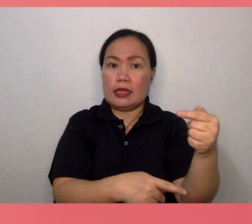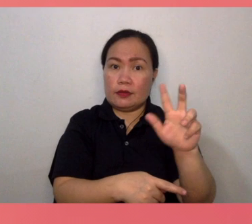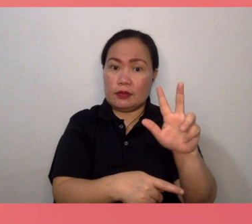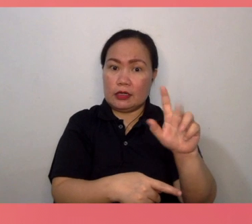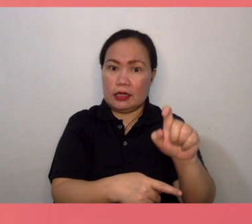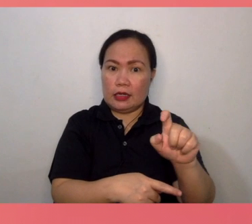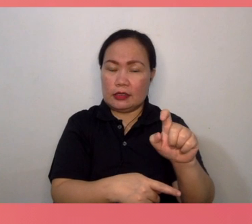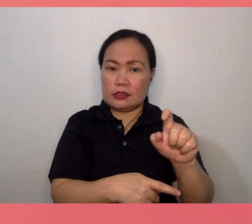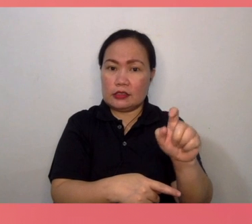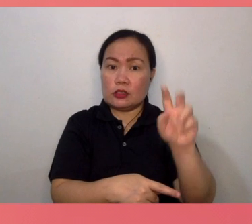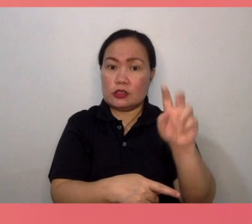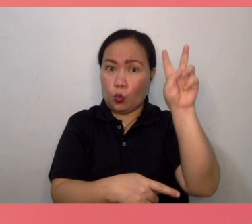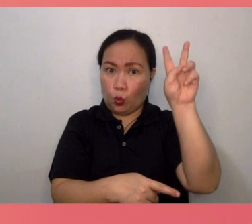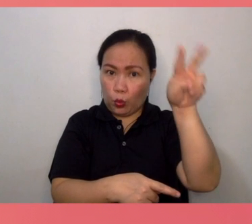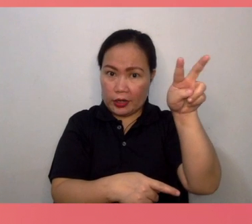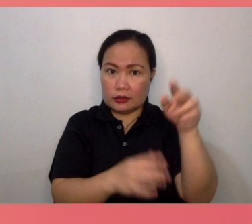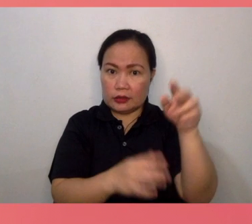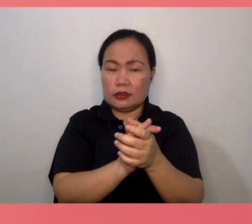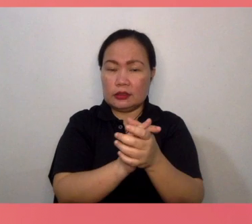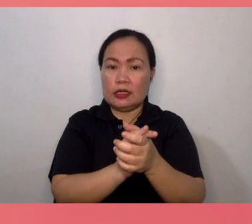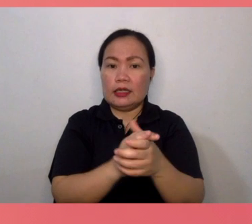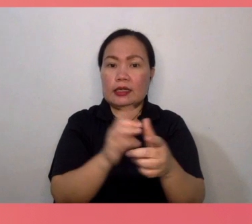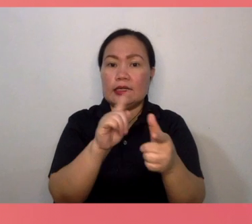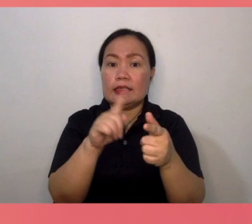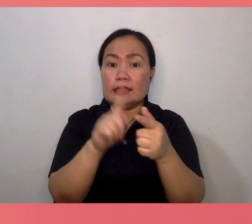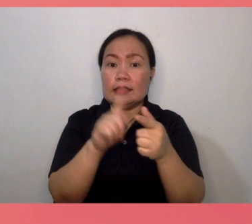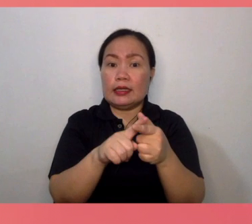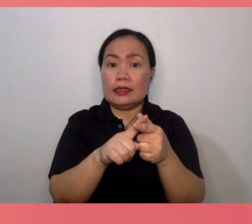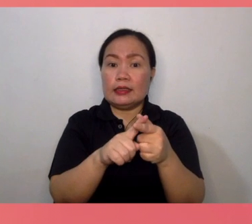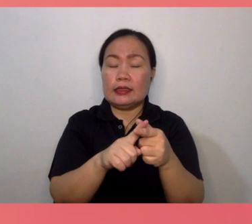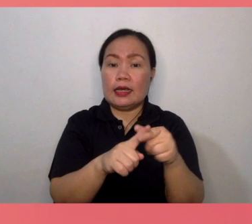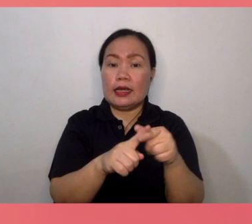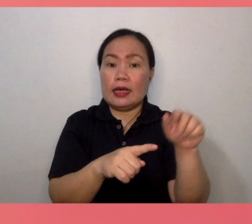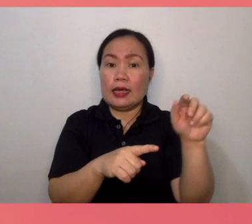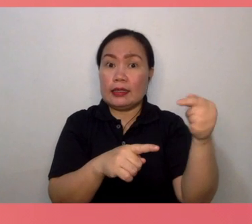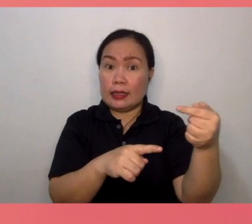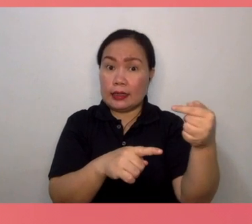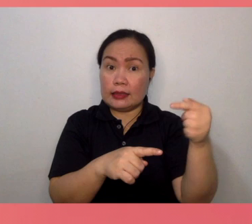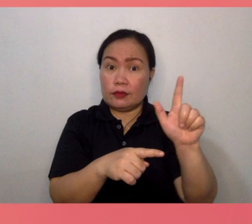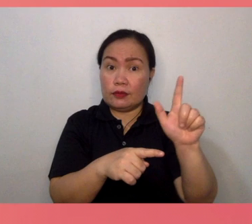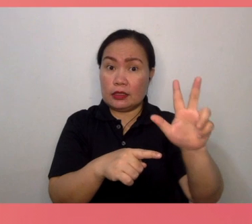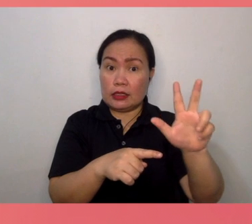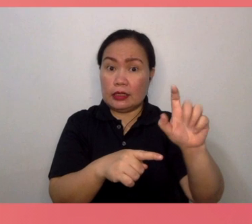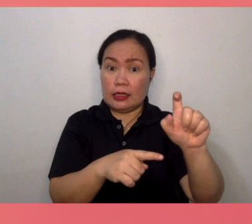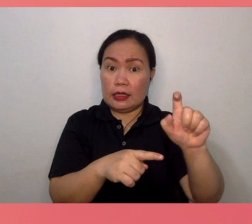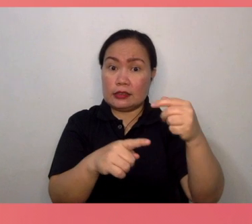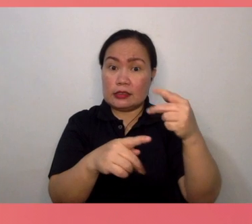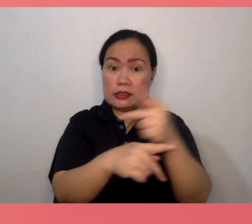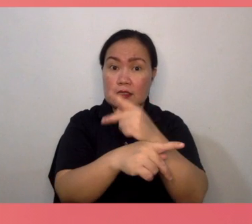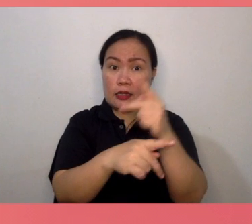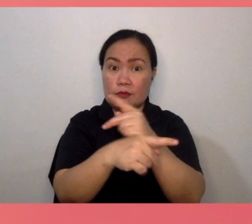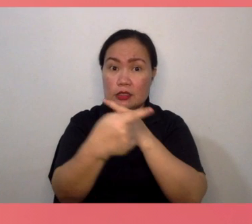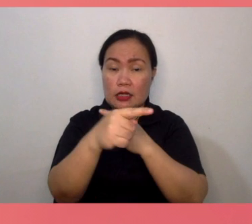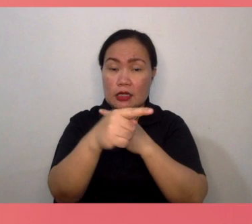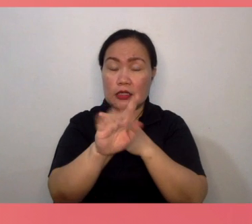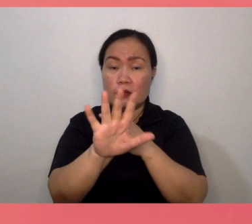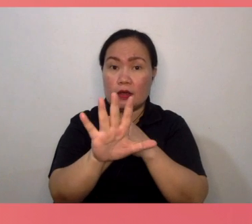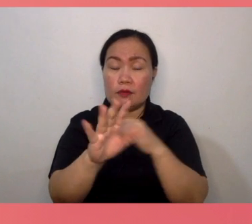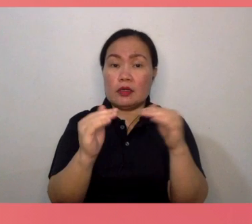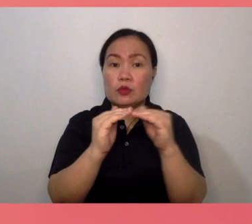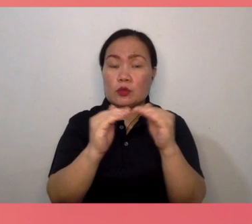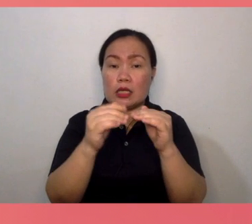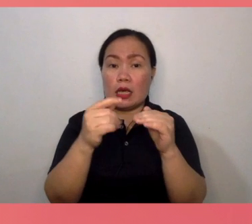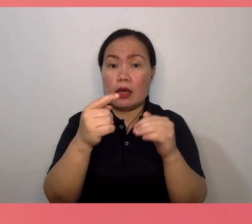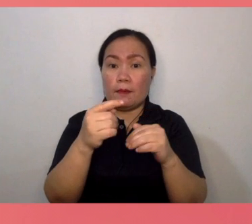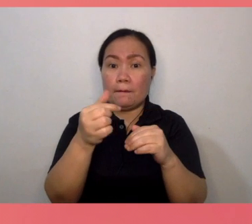negative 3x squared. And then negative 3x minus times negative 5, that is positive 15x. So, that is equal